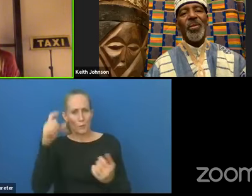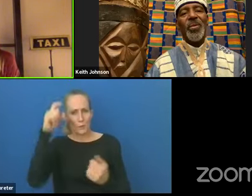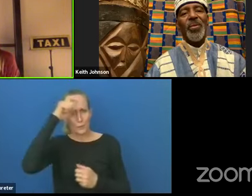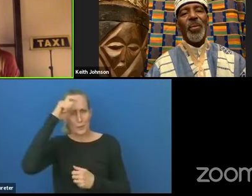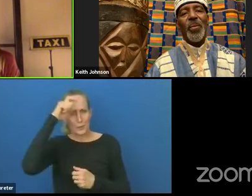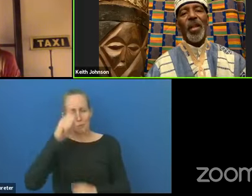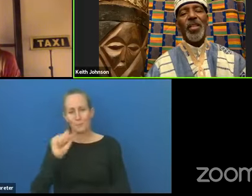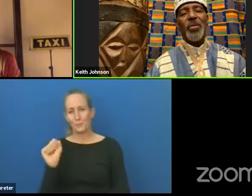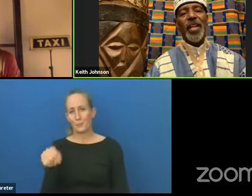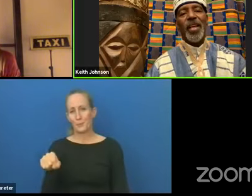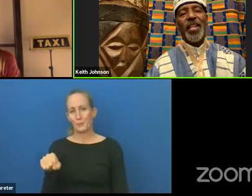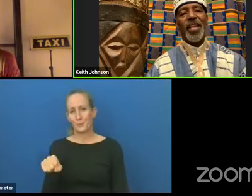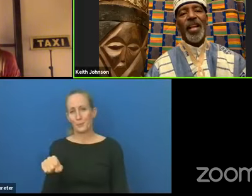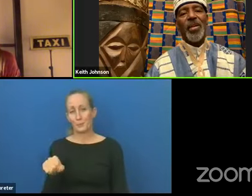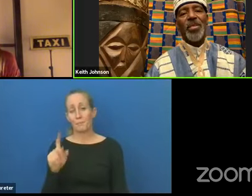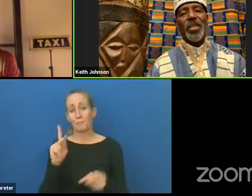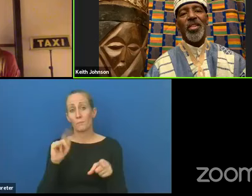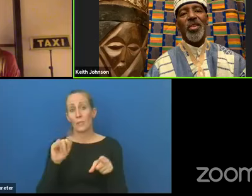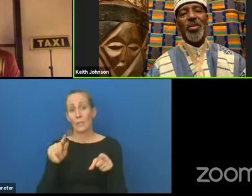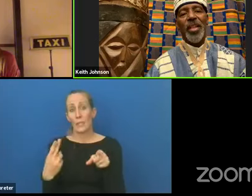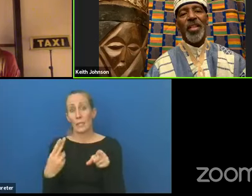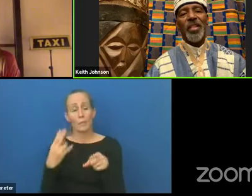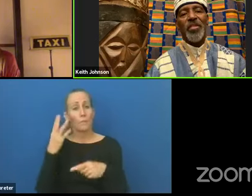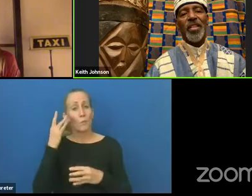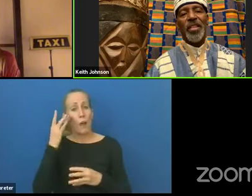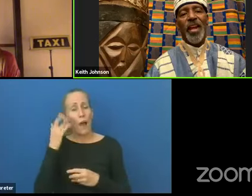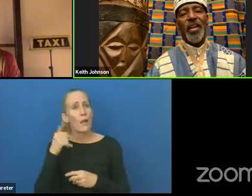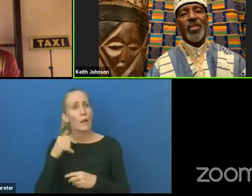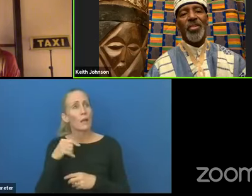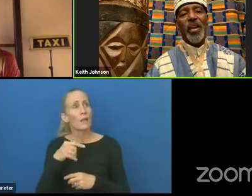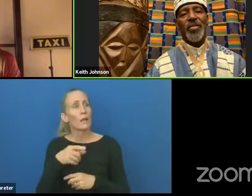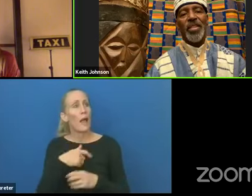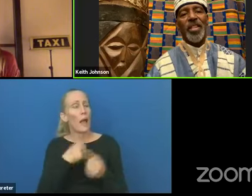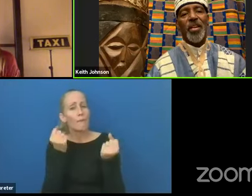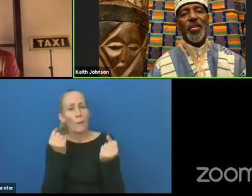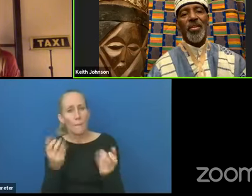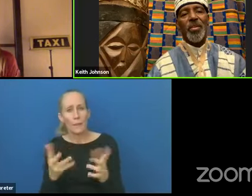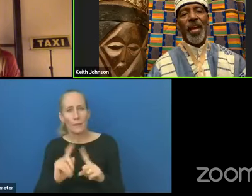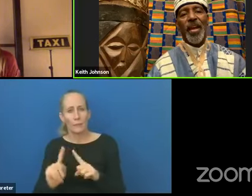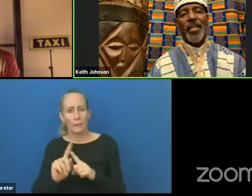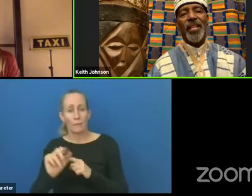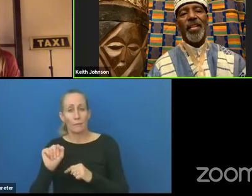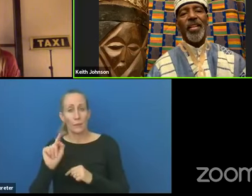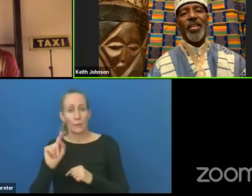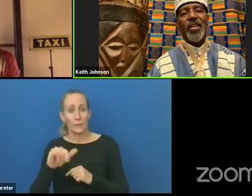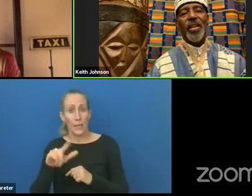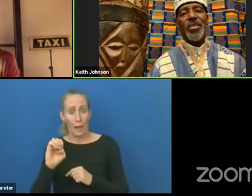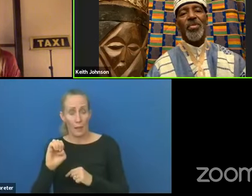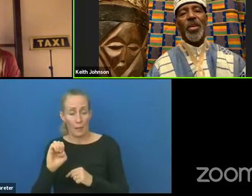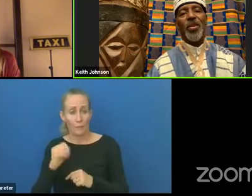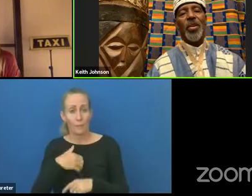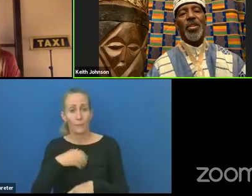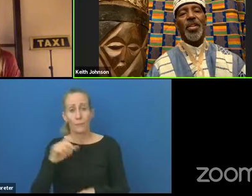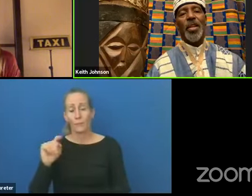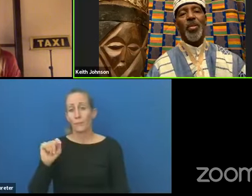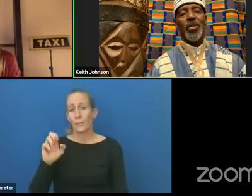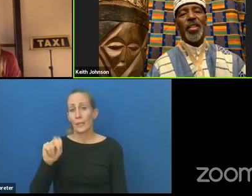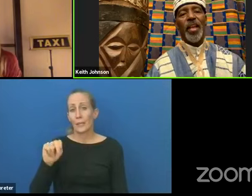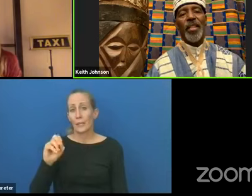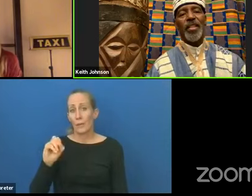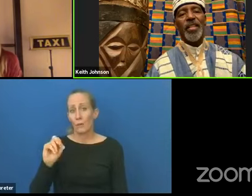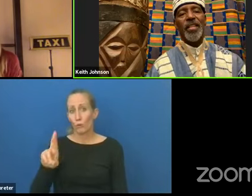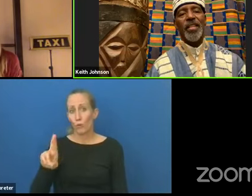Yeah. Well, it's because it comes in so many different styles. You have the tenor pan, you have something called the